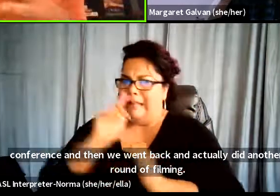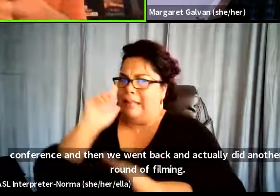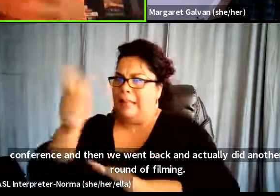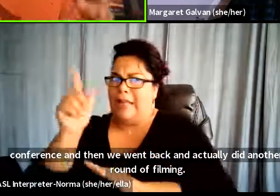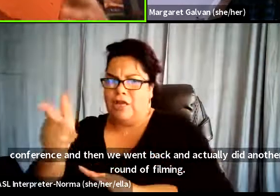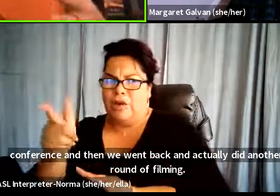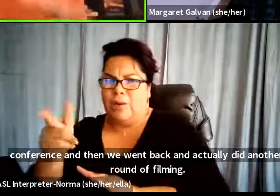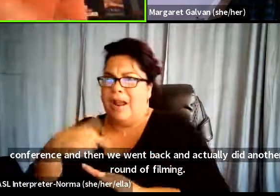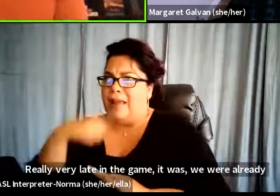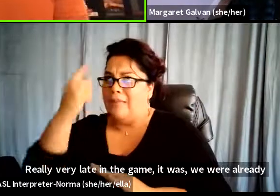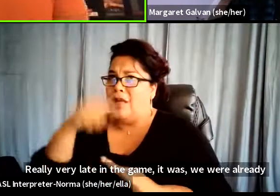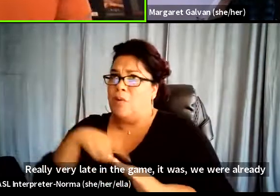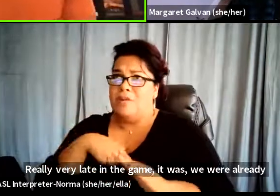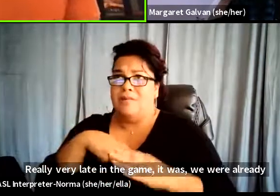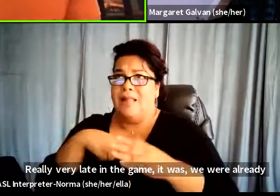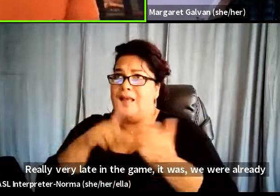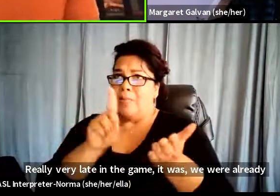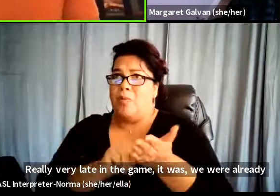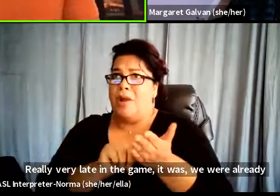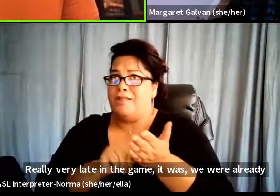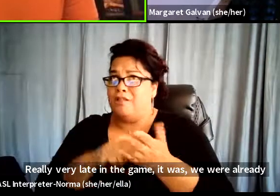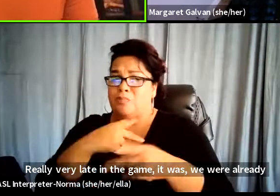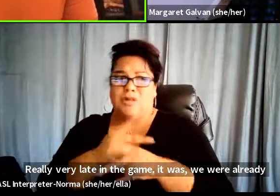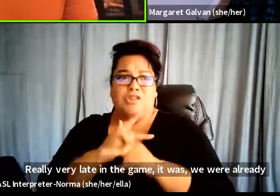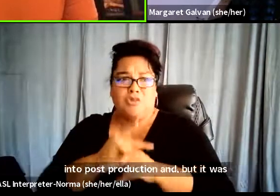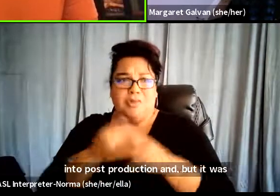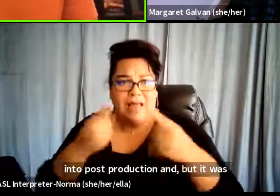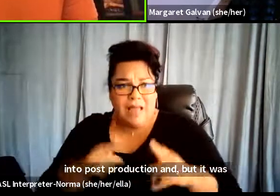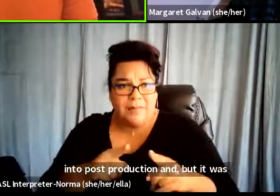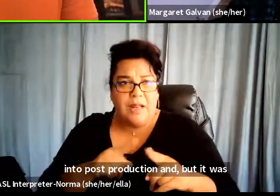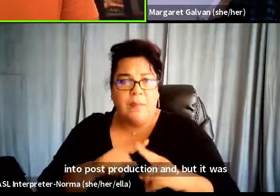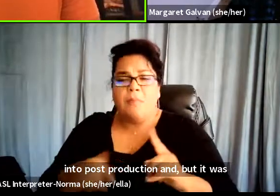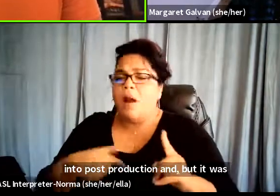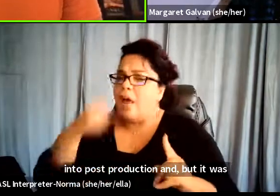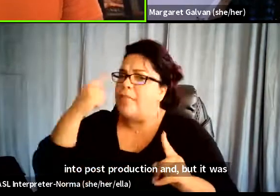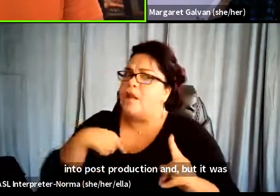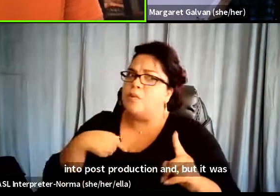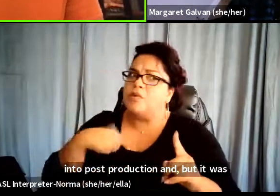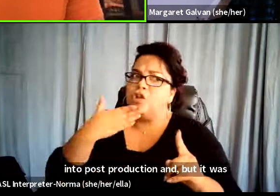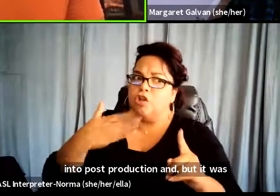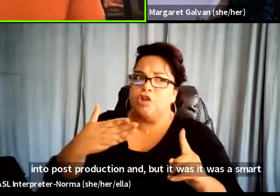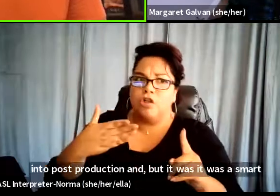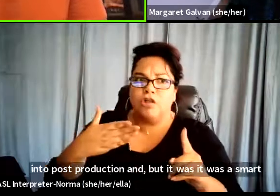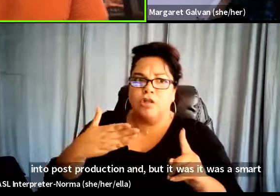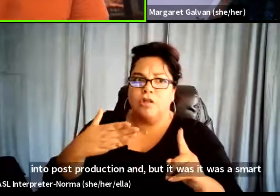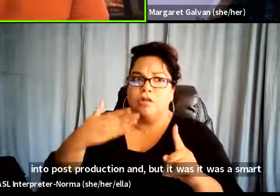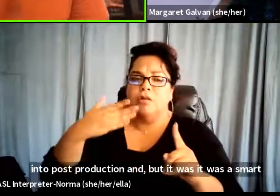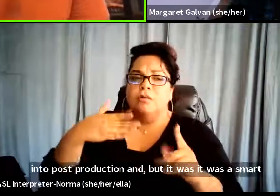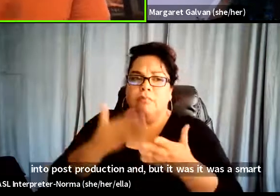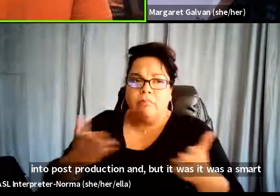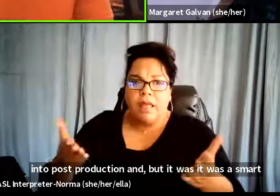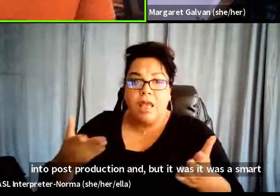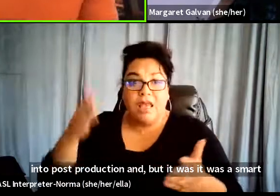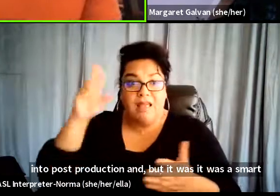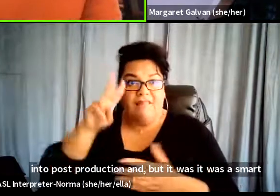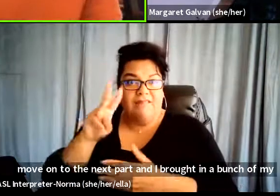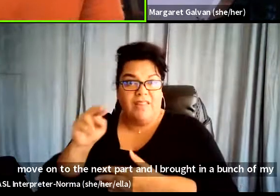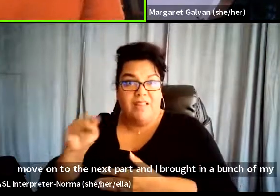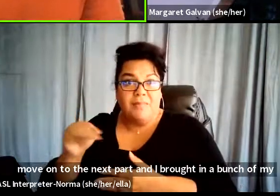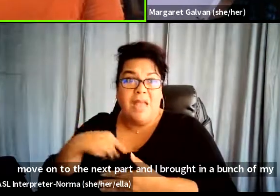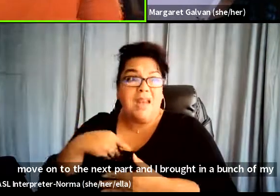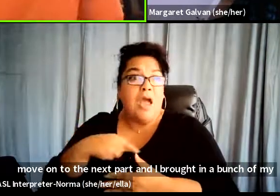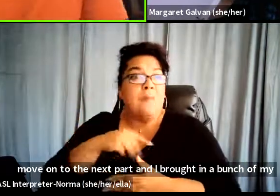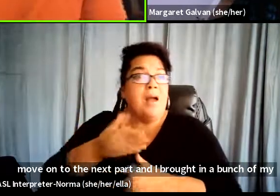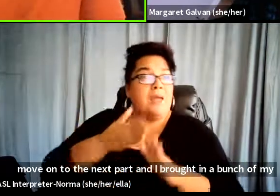was, we were already into post-production and, um, but it was, it was a smart move on Vivian's part. And I, I brought in a bunch of my former students